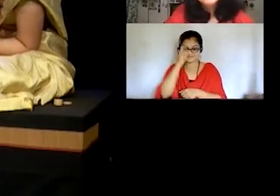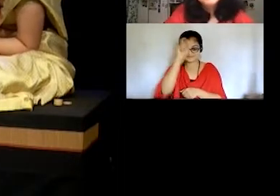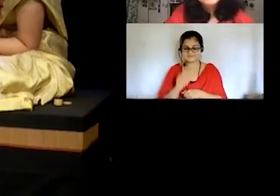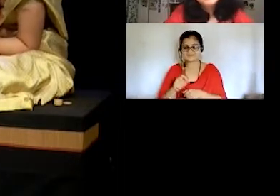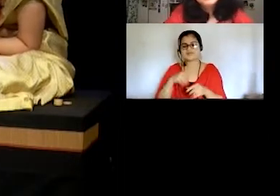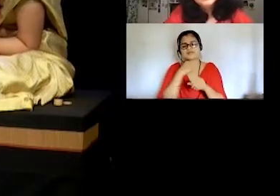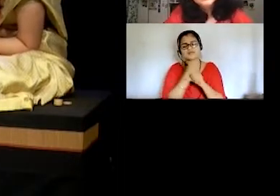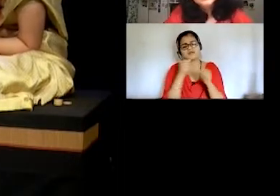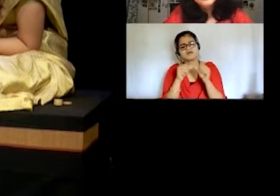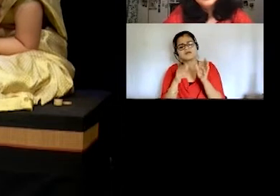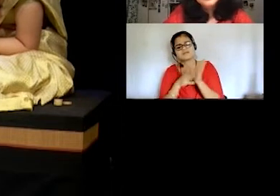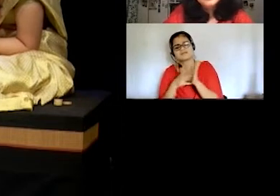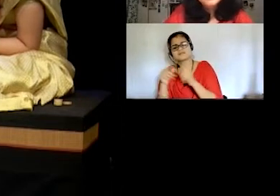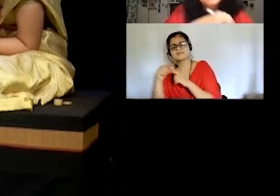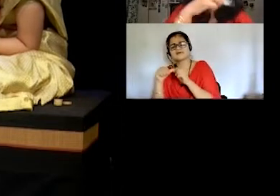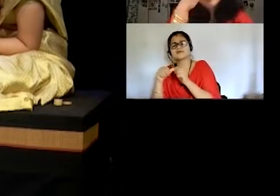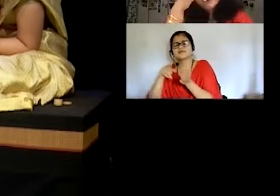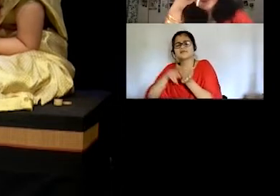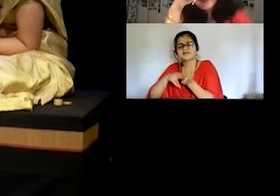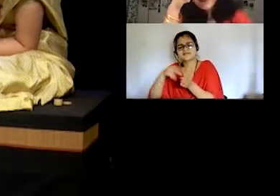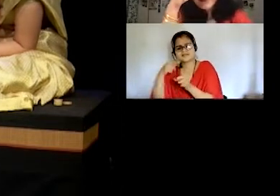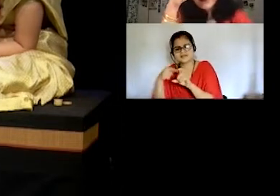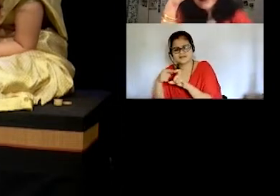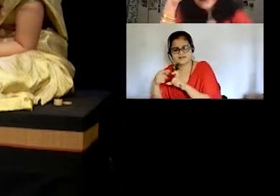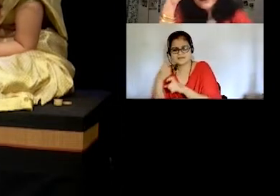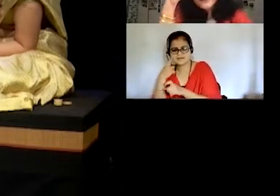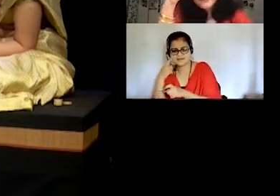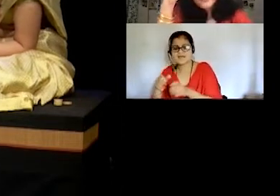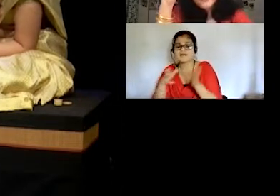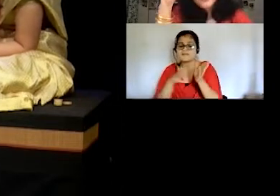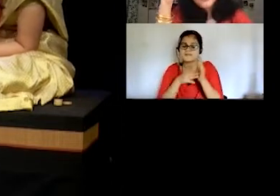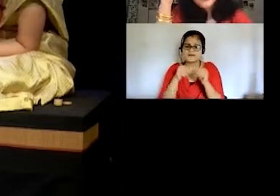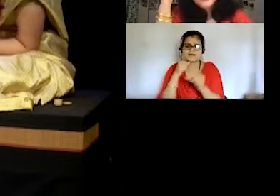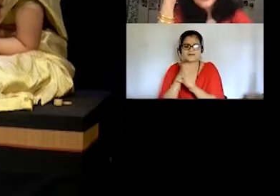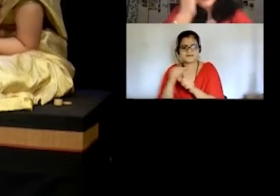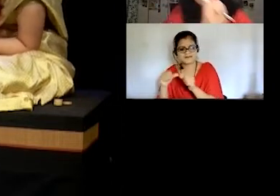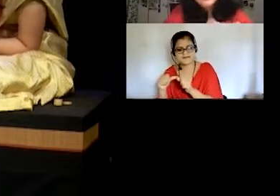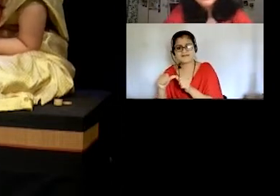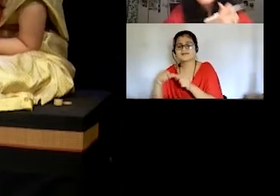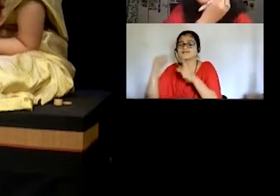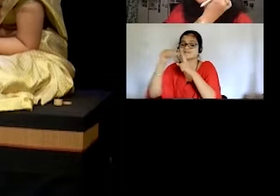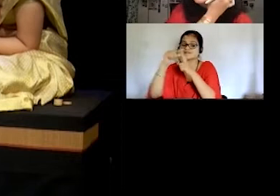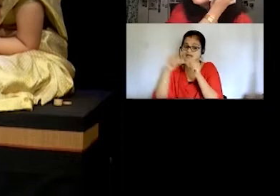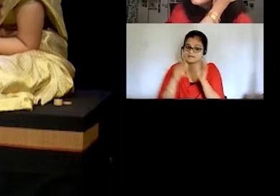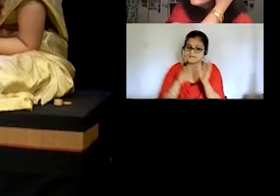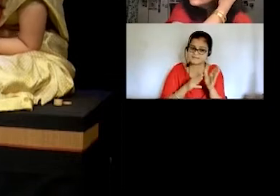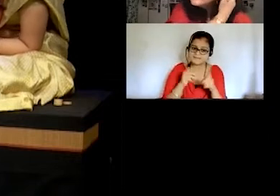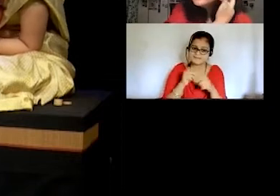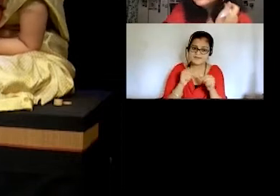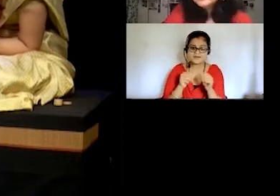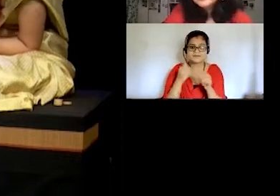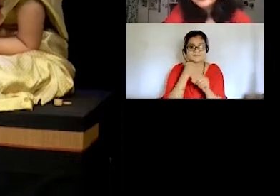Ga pa da ni da da pa ma ga da pa ma